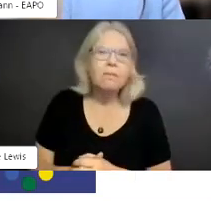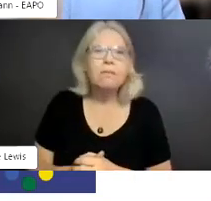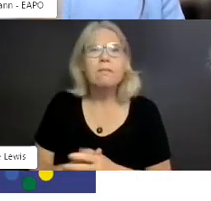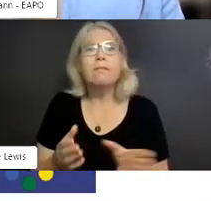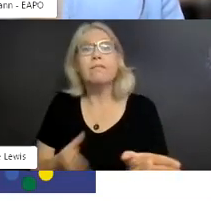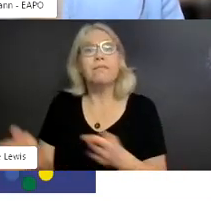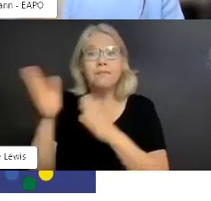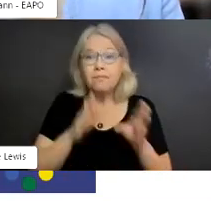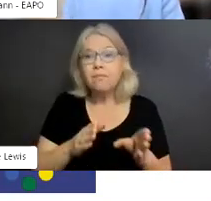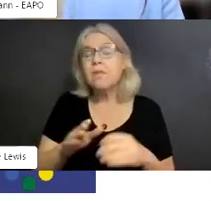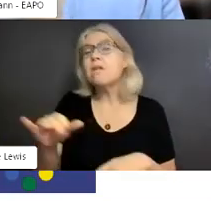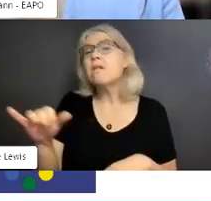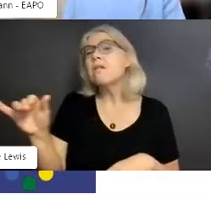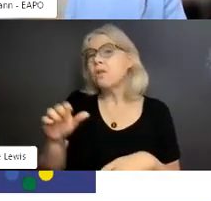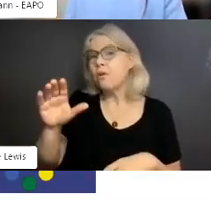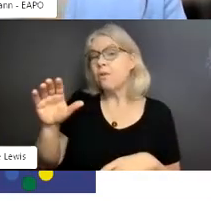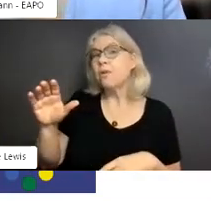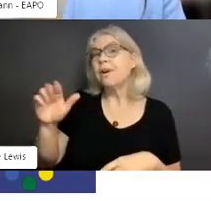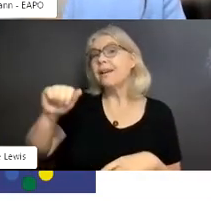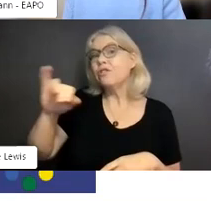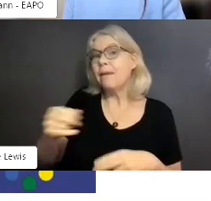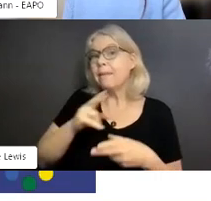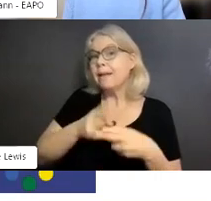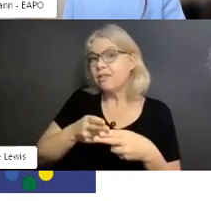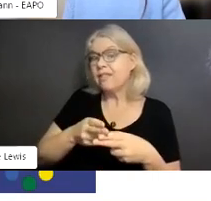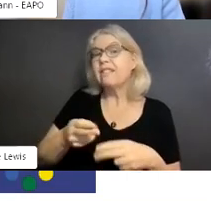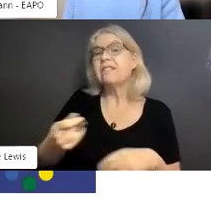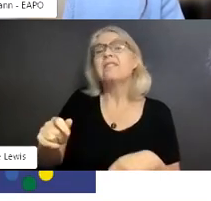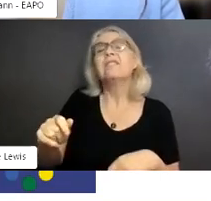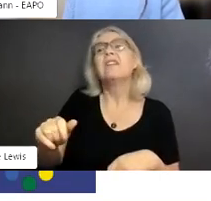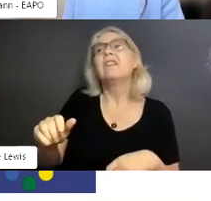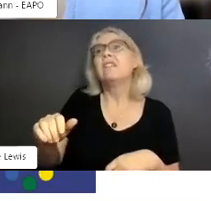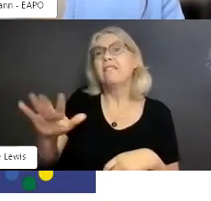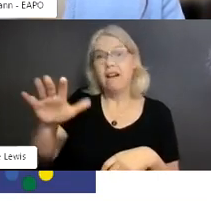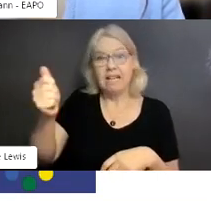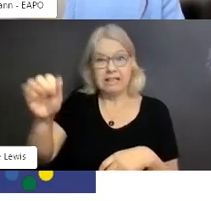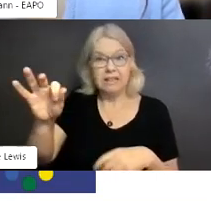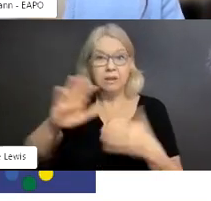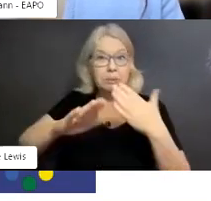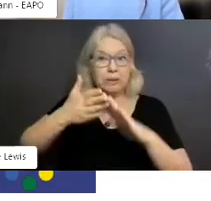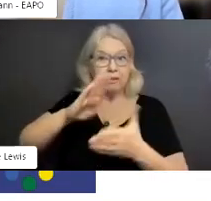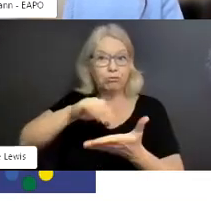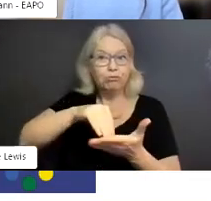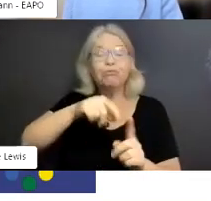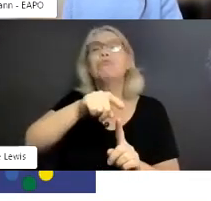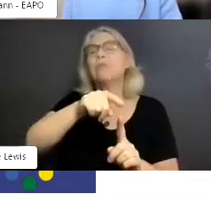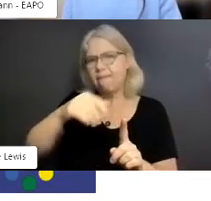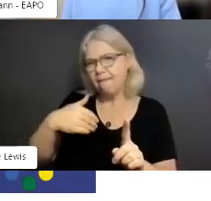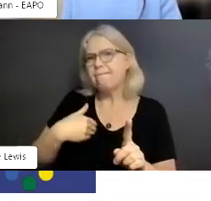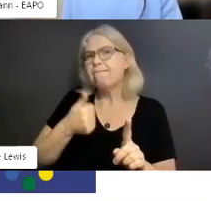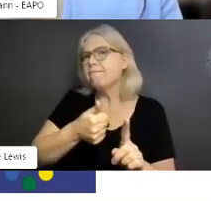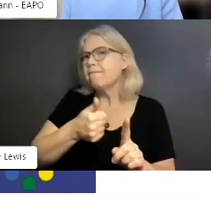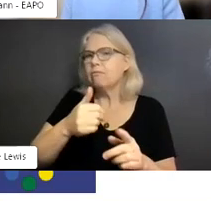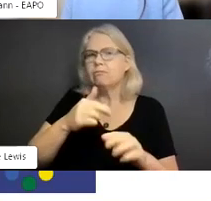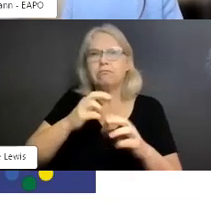that AJ mentioned. So there's the phone number and website. There's also many Pride networks across